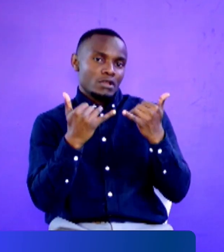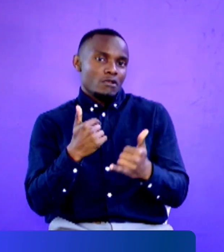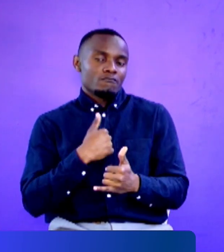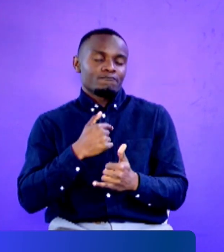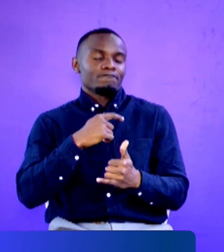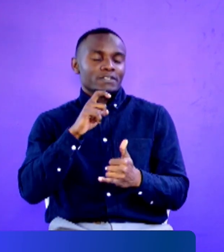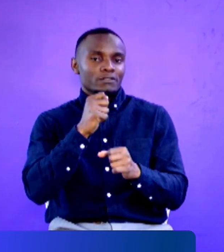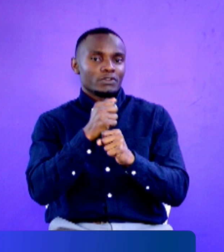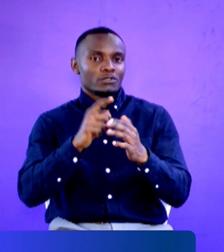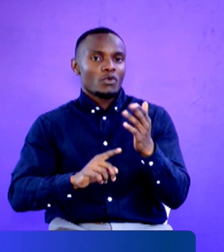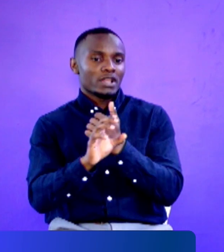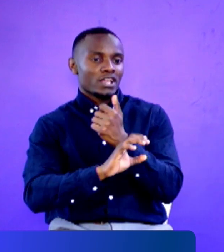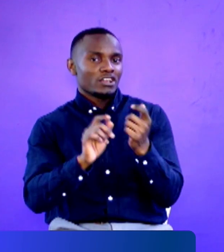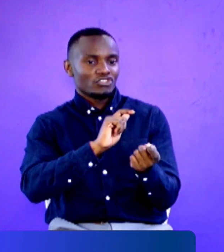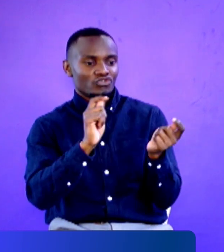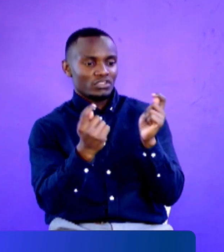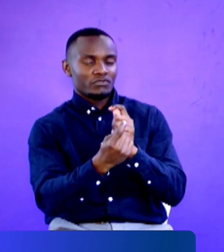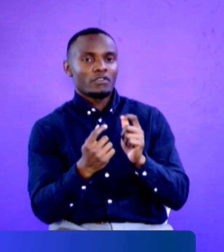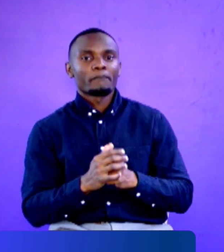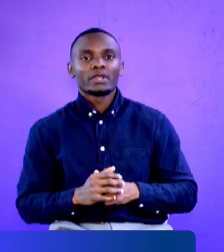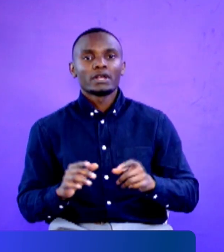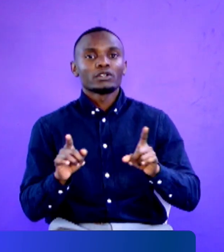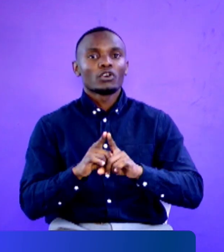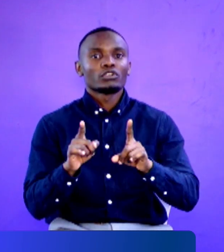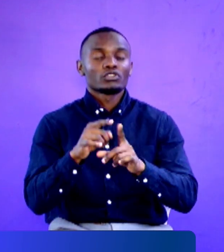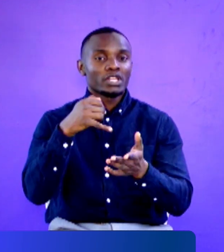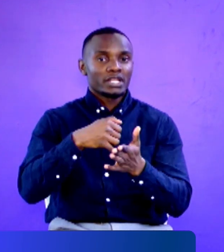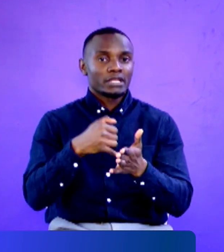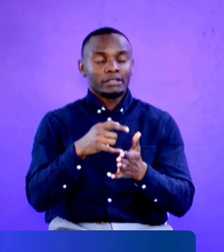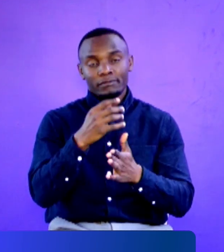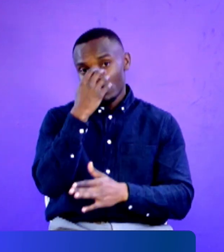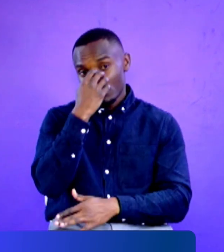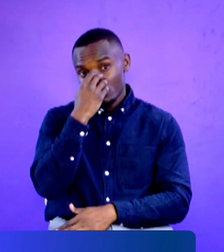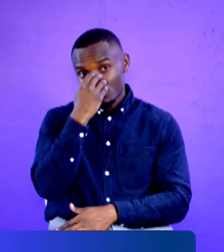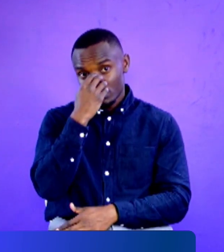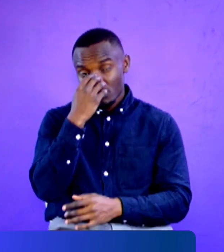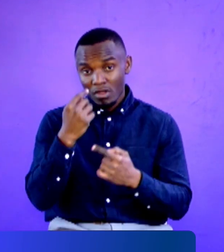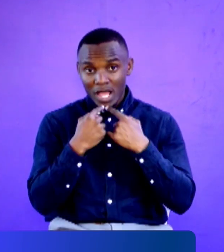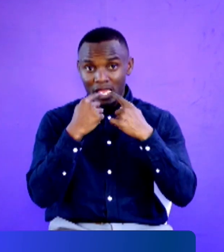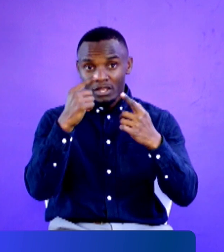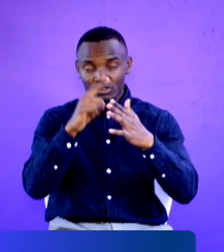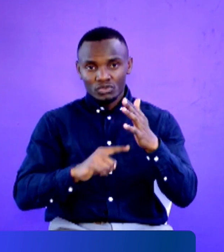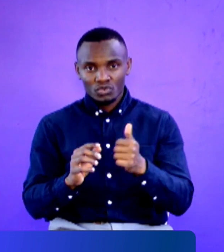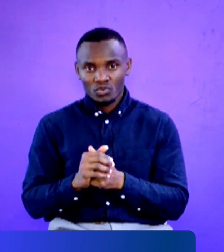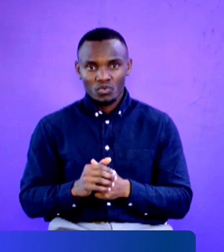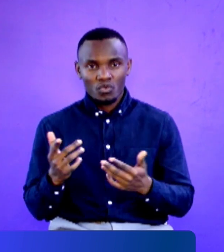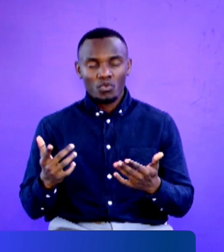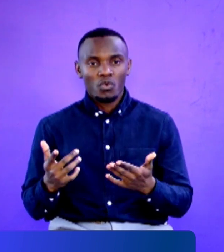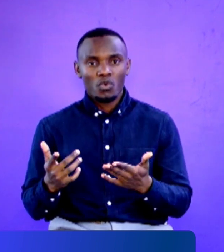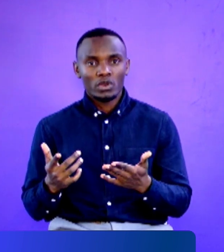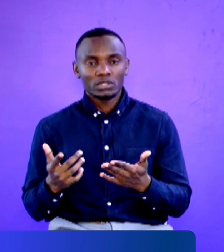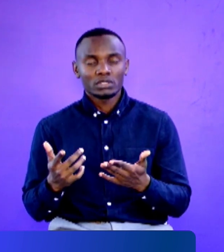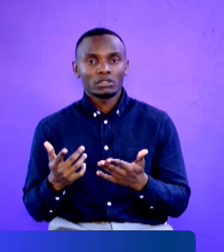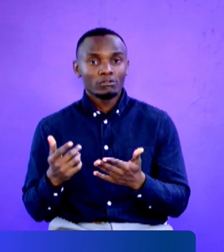head of state stated. As part of that transformation agenda, Ruto announced that procurement for the